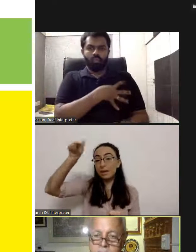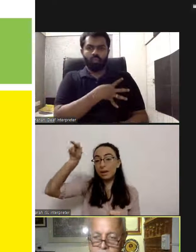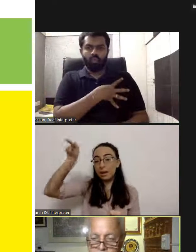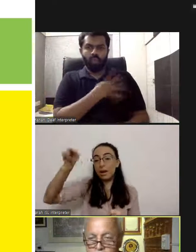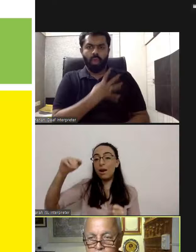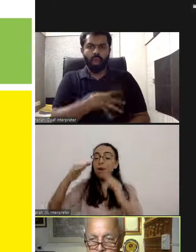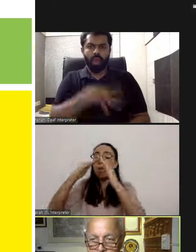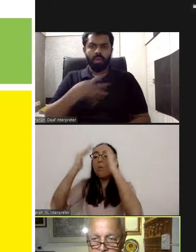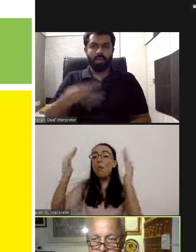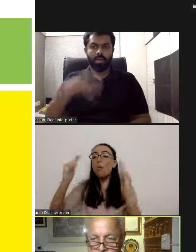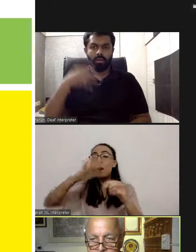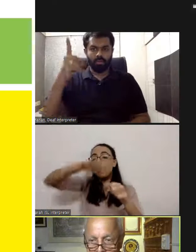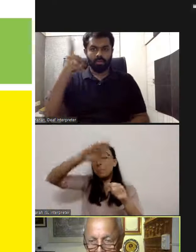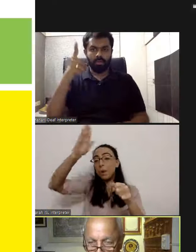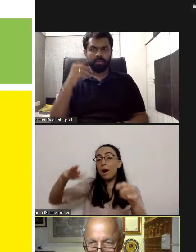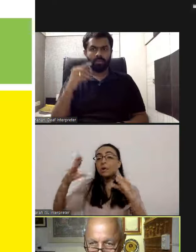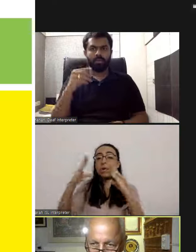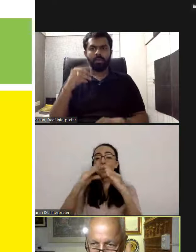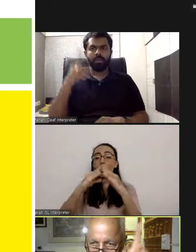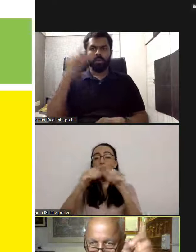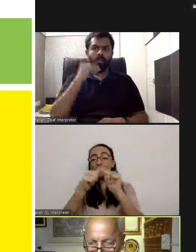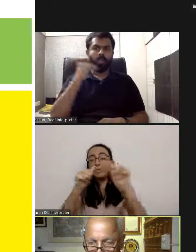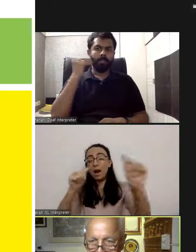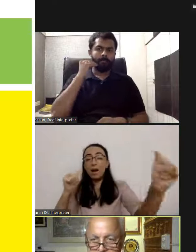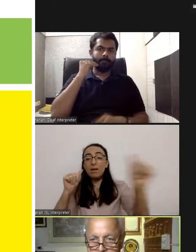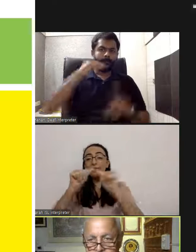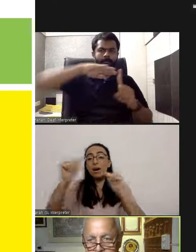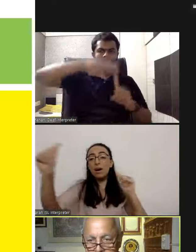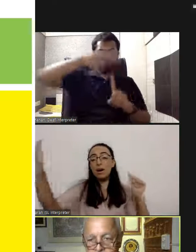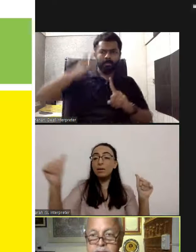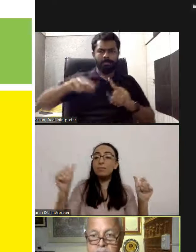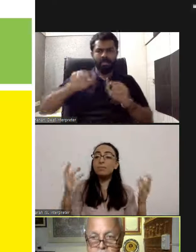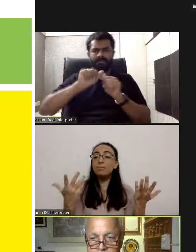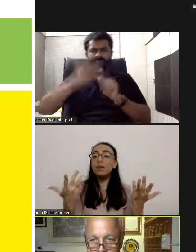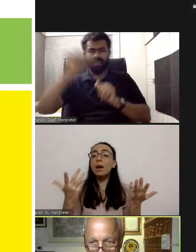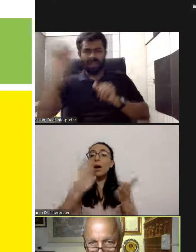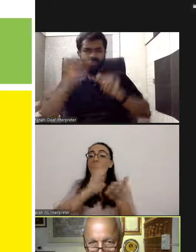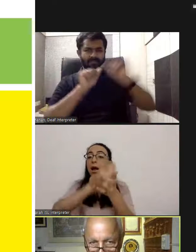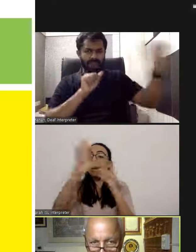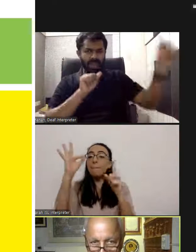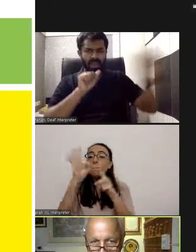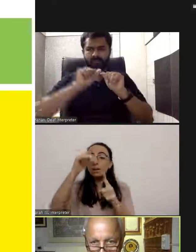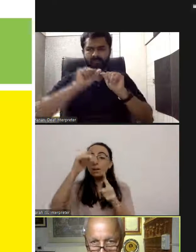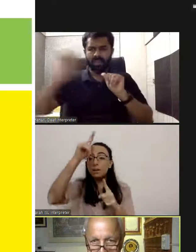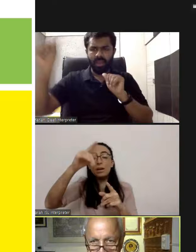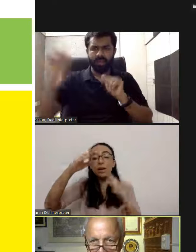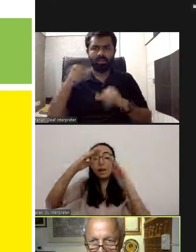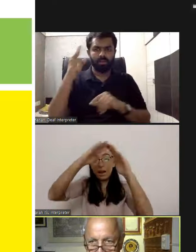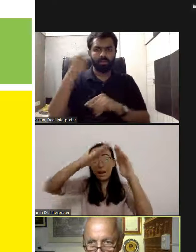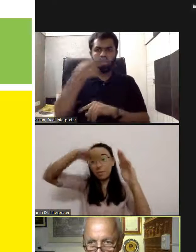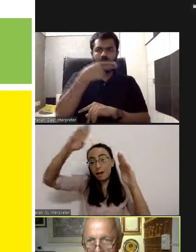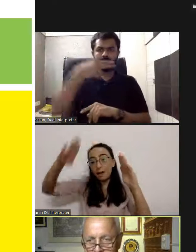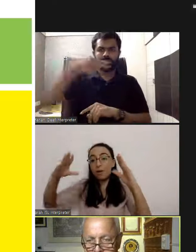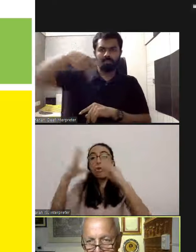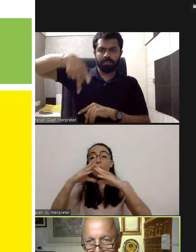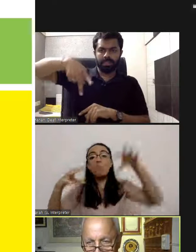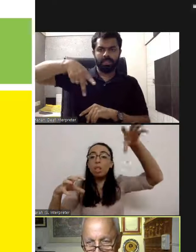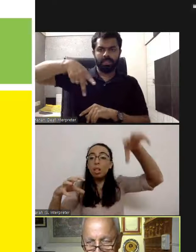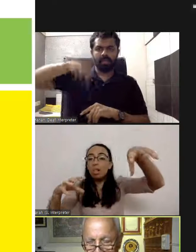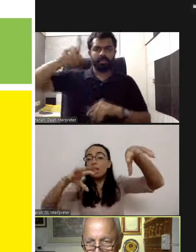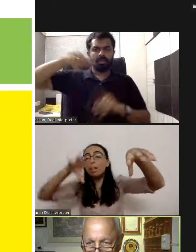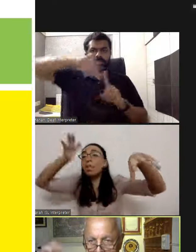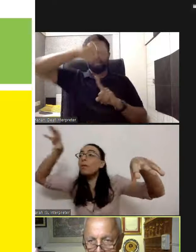or people who live in the hills of Himachal Pradesh, they're marginal